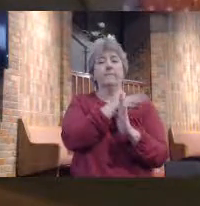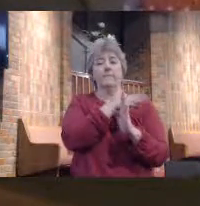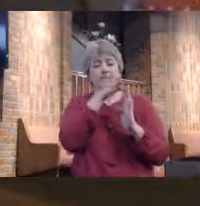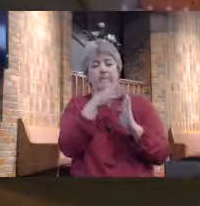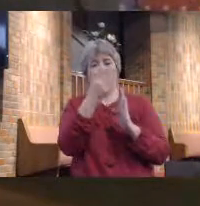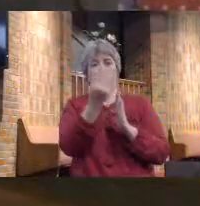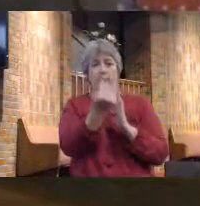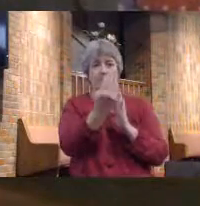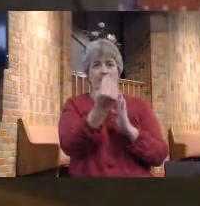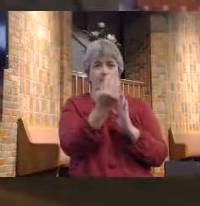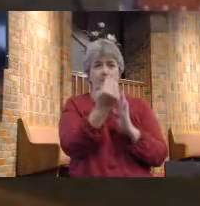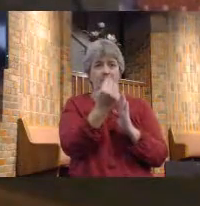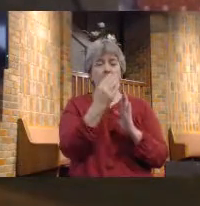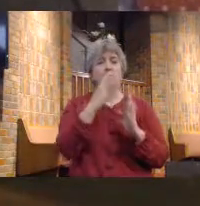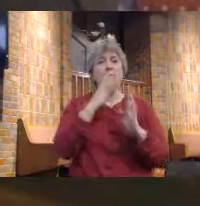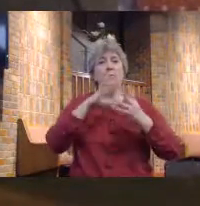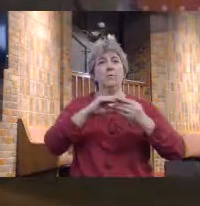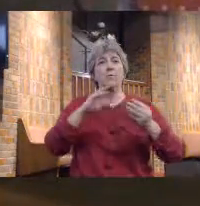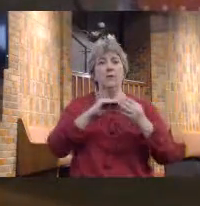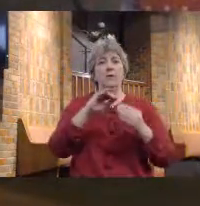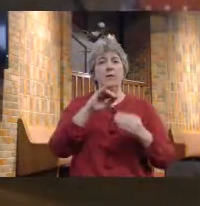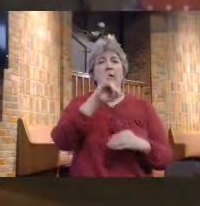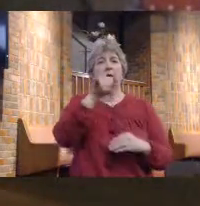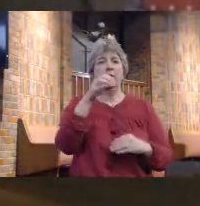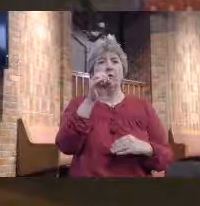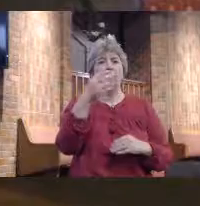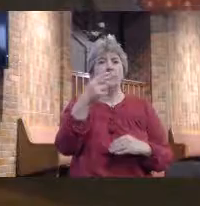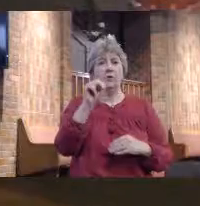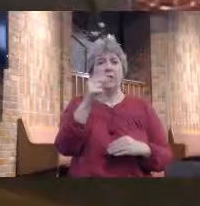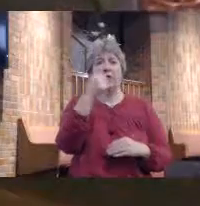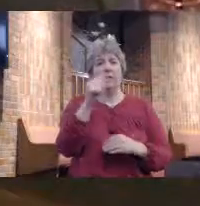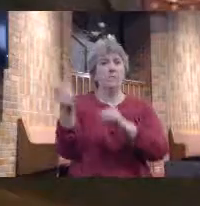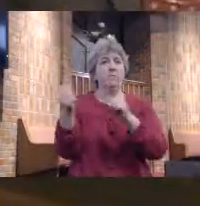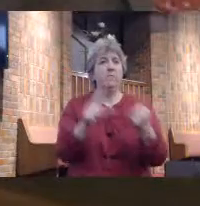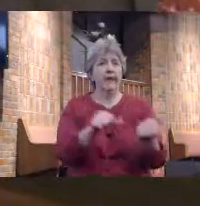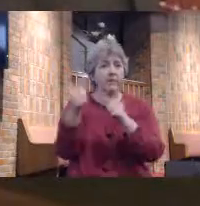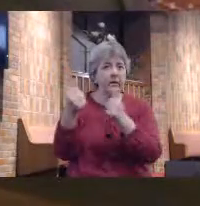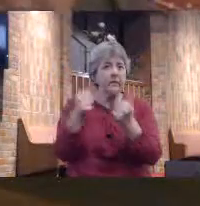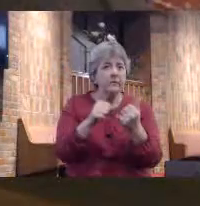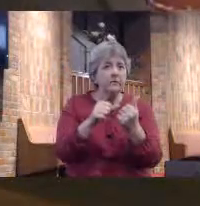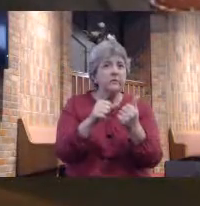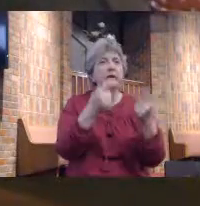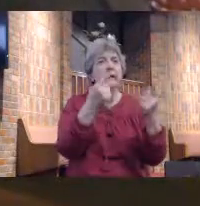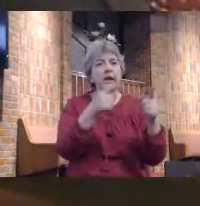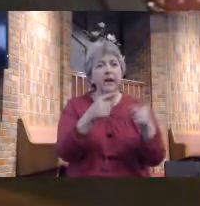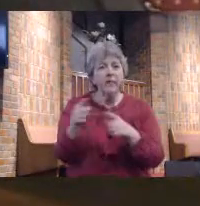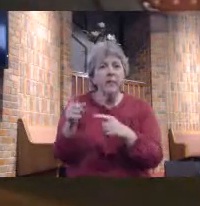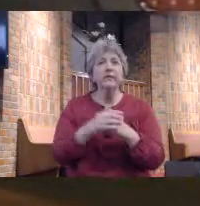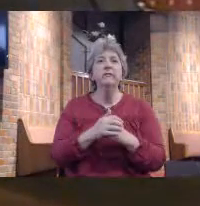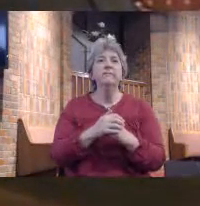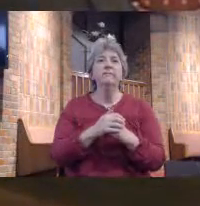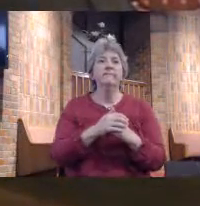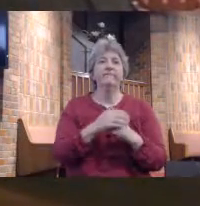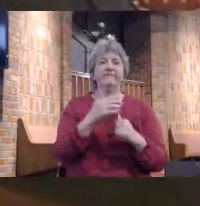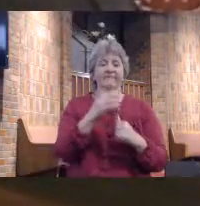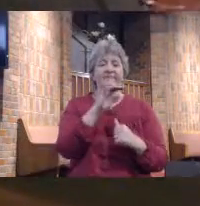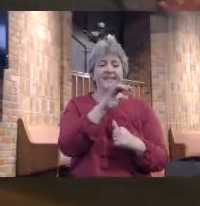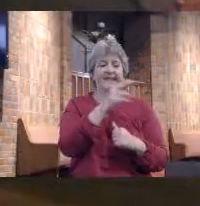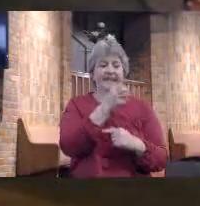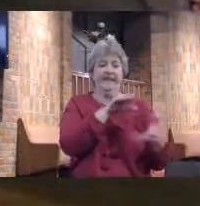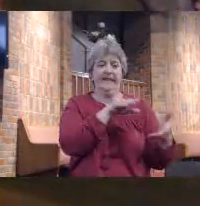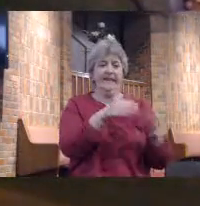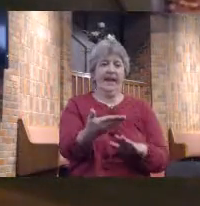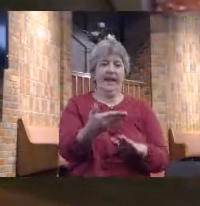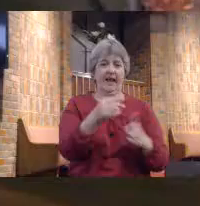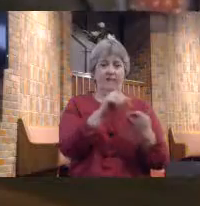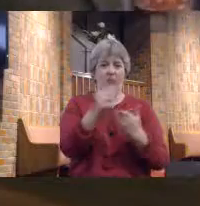about John the Baptist and all the things that took place with him, and then his death in verse 12. And it says in verse 13,